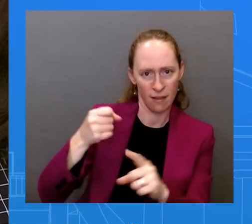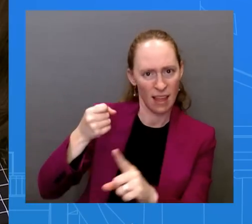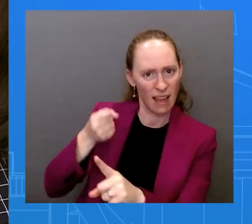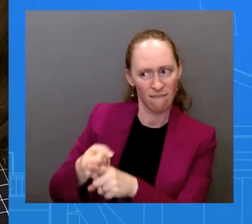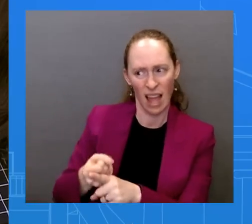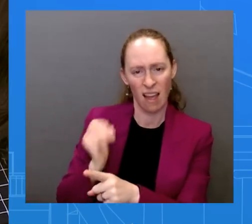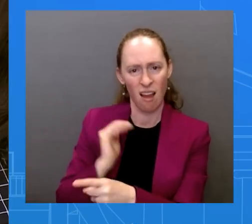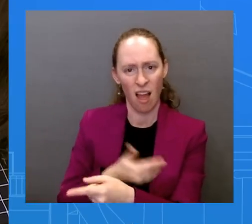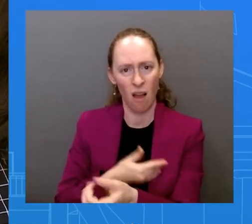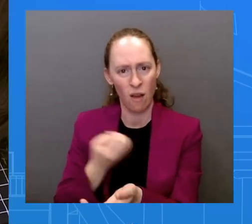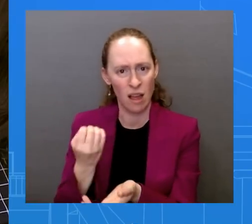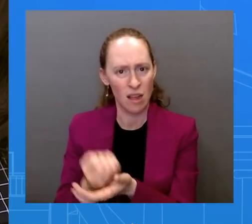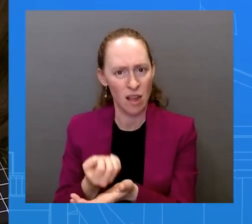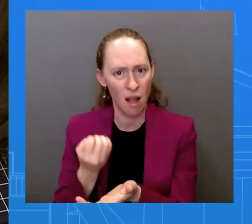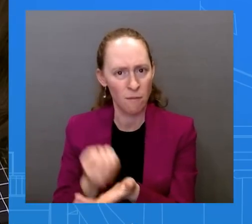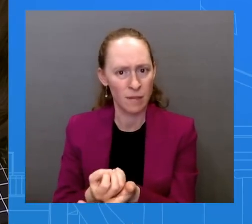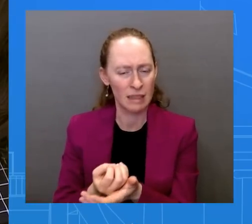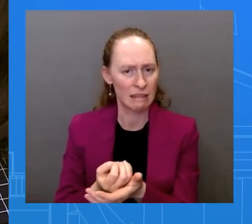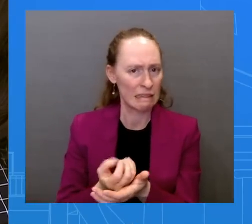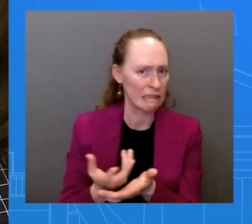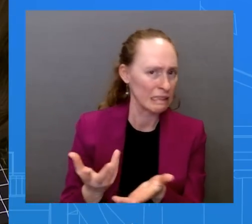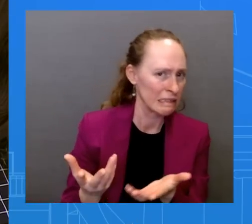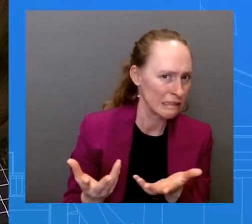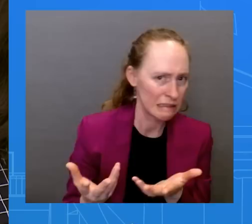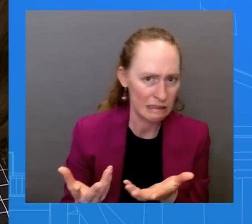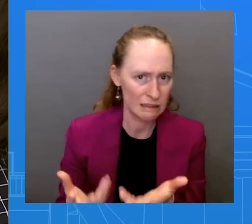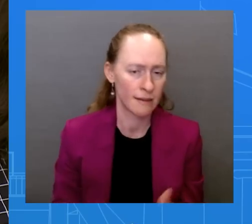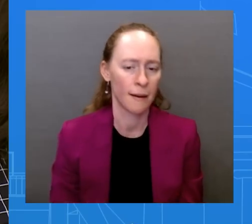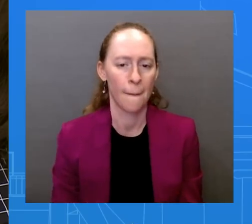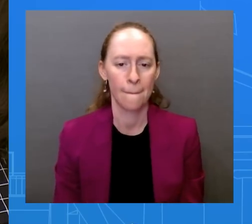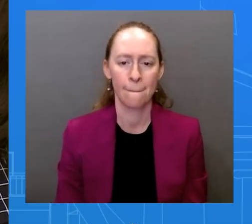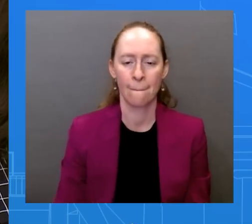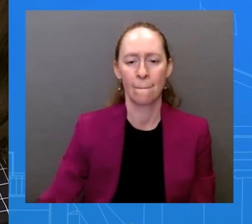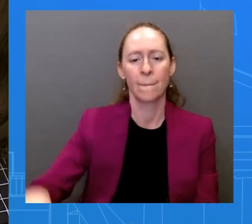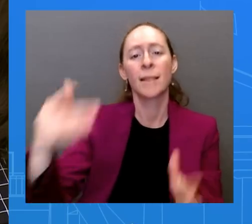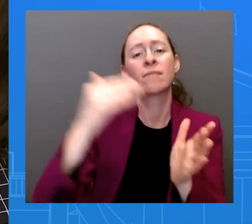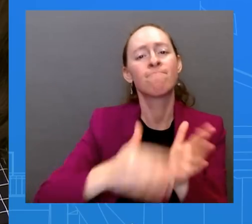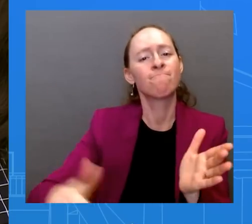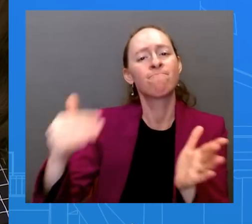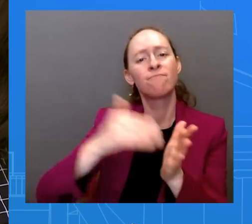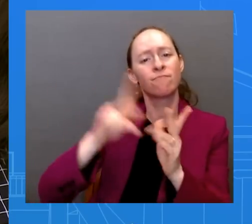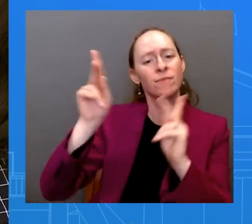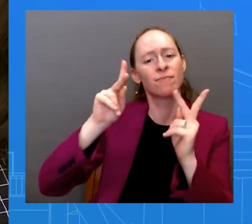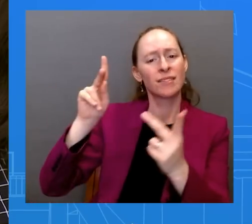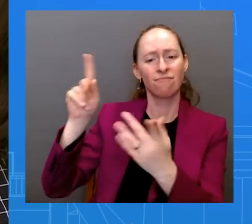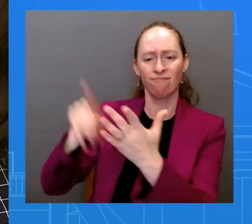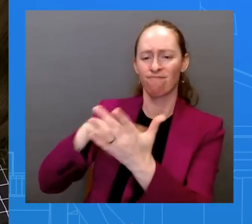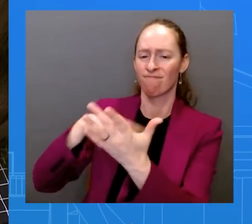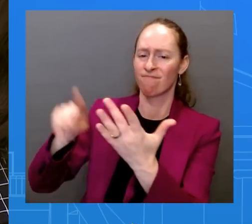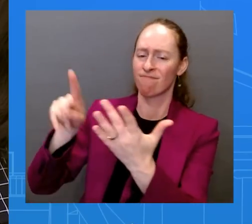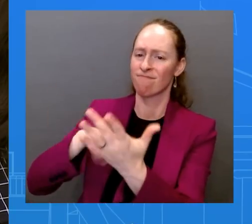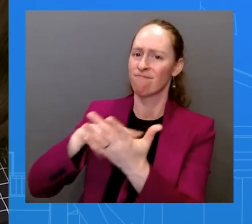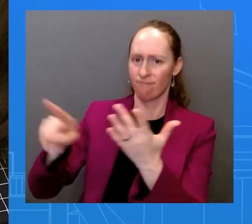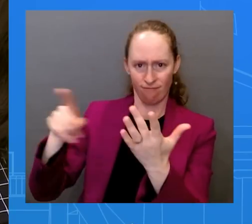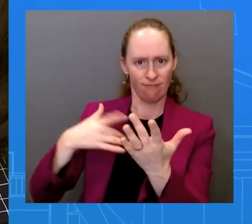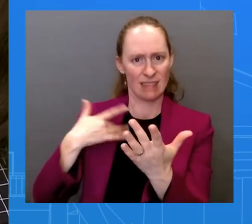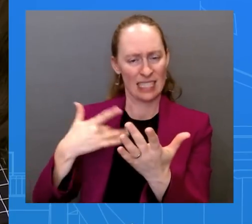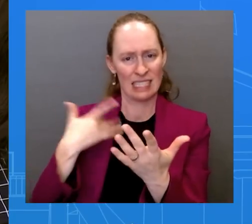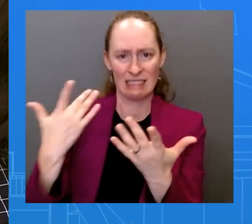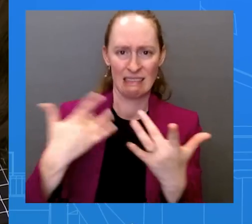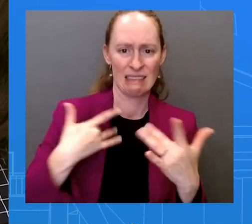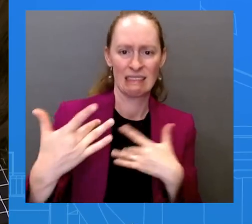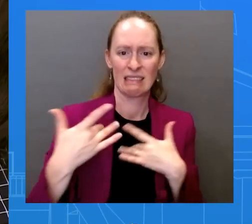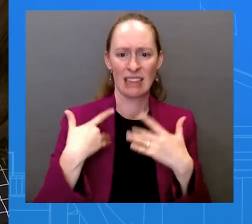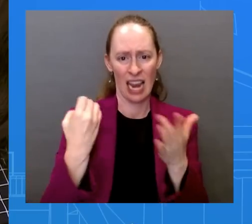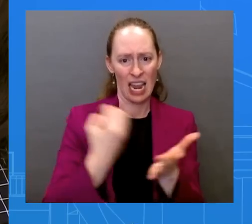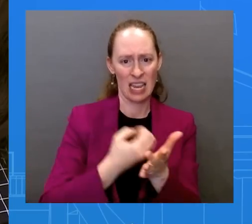often and regularly criticized trickle-down economics. Is he a fan of her plan, and is there concern